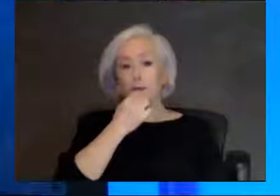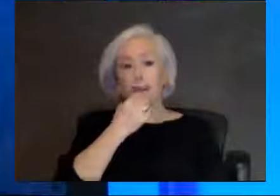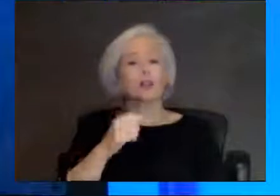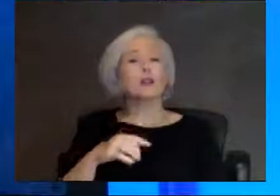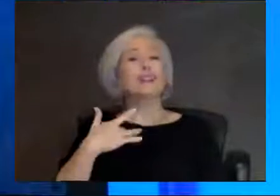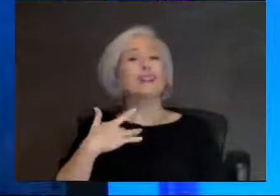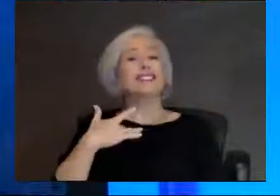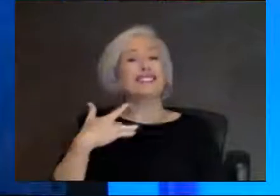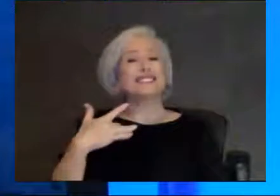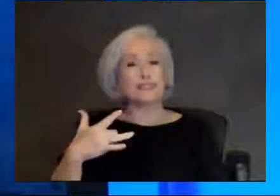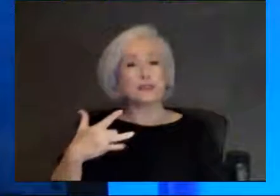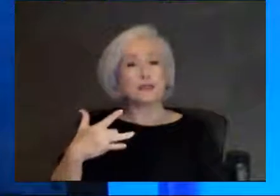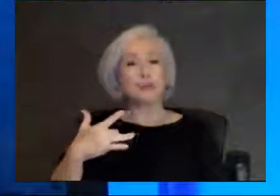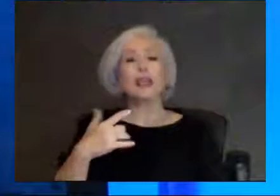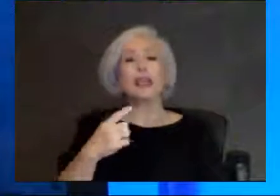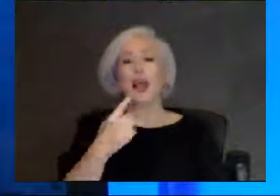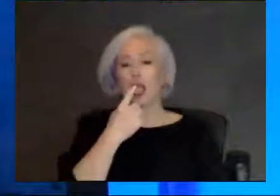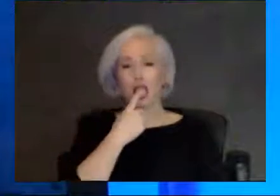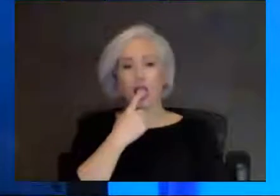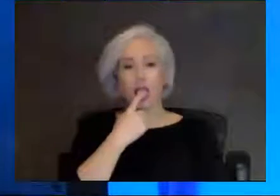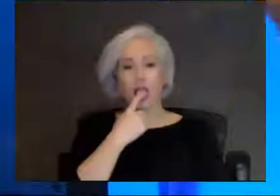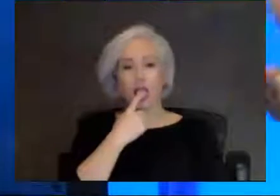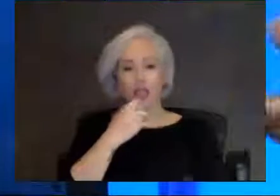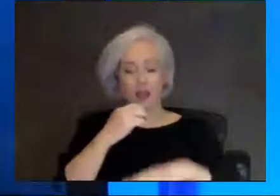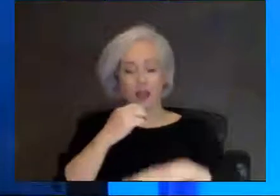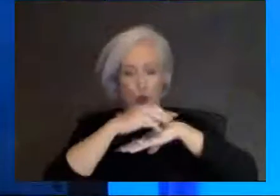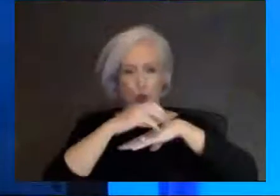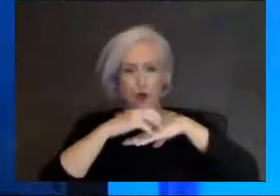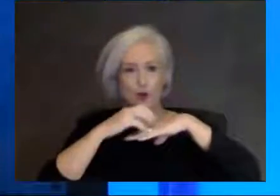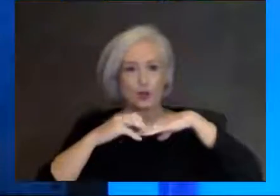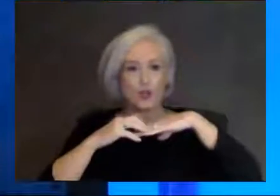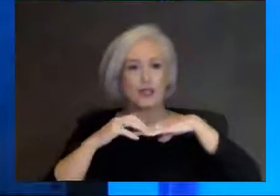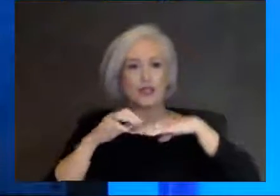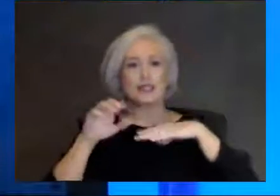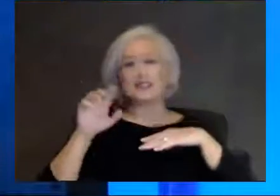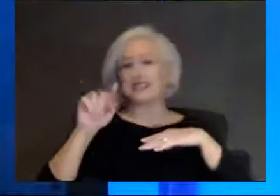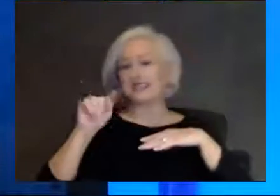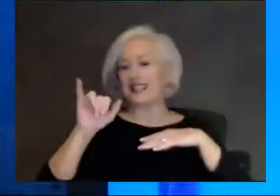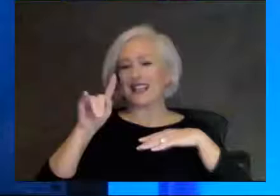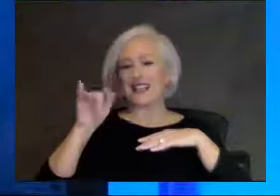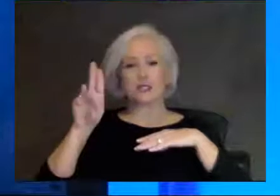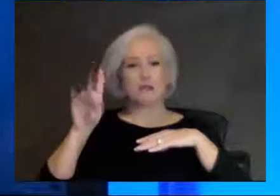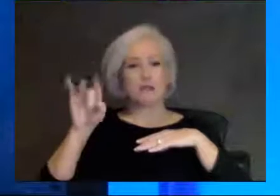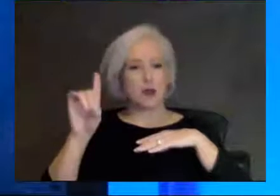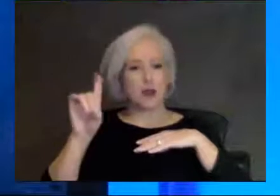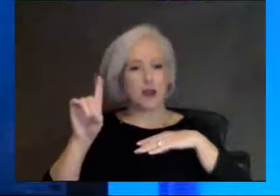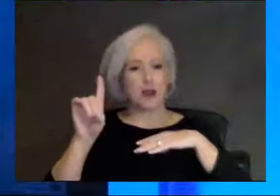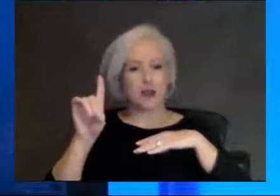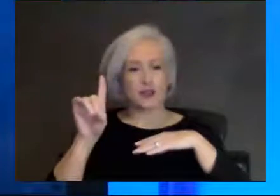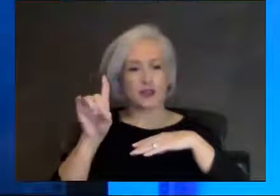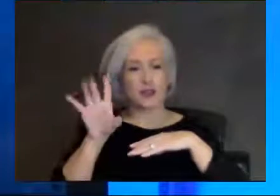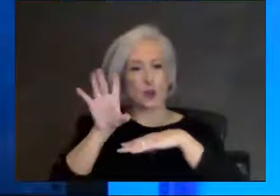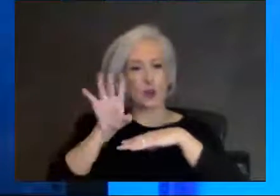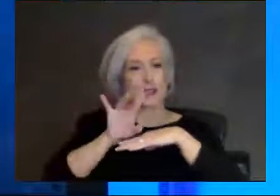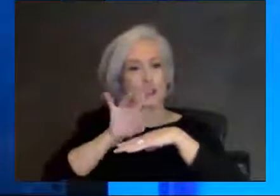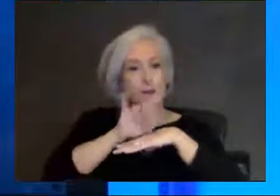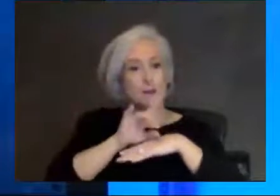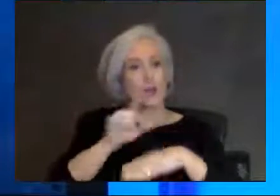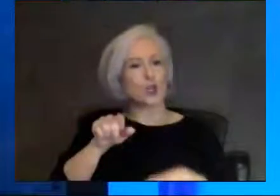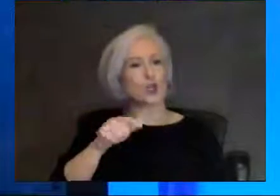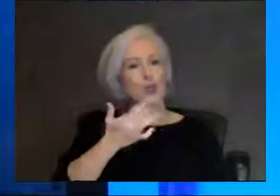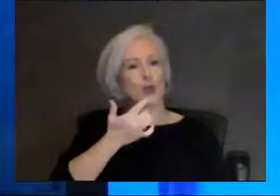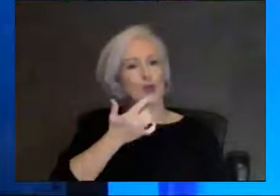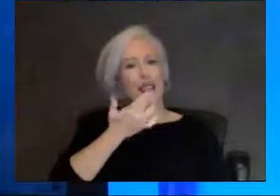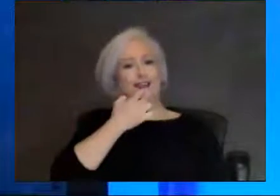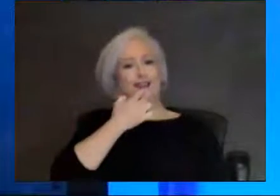tongue. And a lot of studies has been done how to treat them, because if you have a bitter taste in your mouth, you don't want to eat, right?